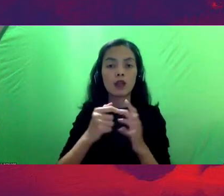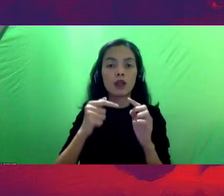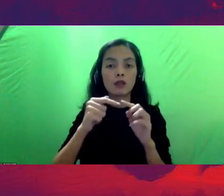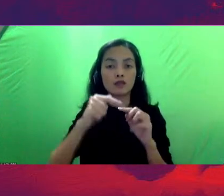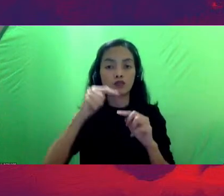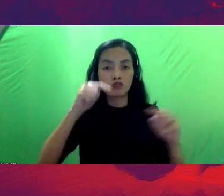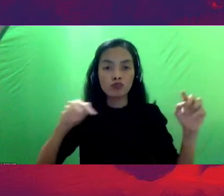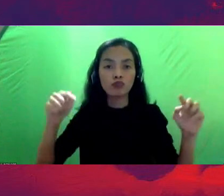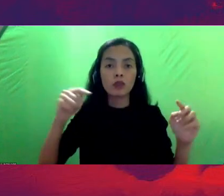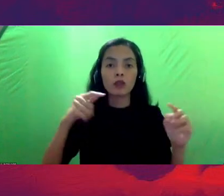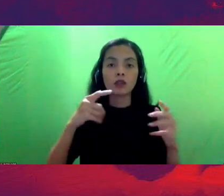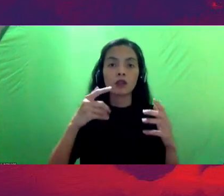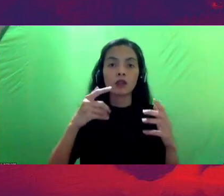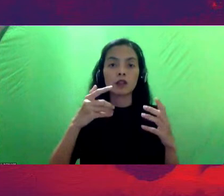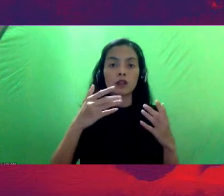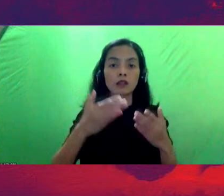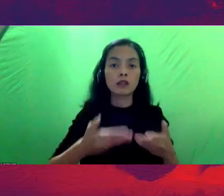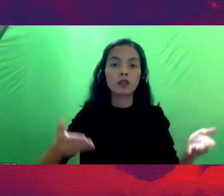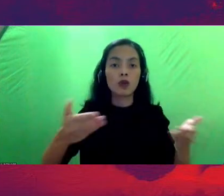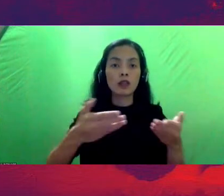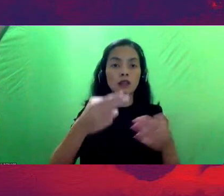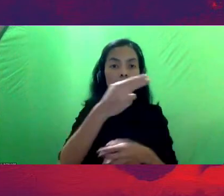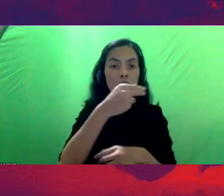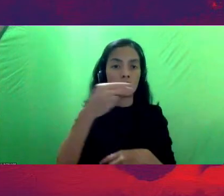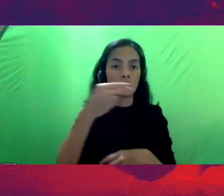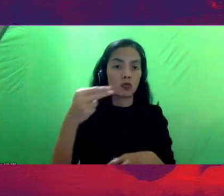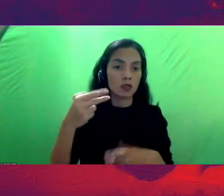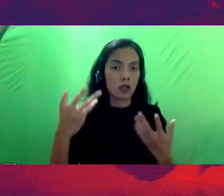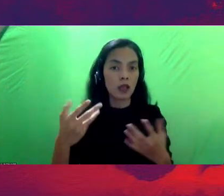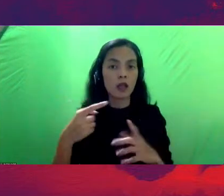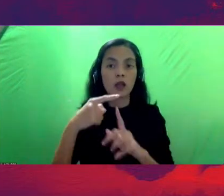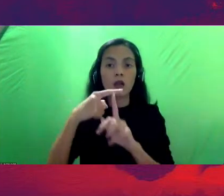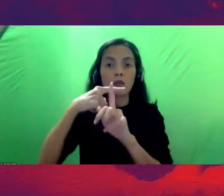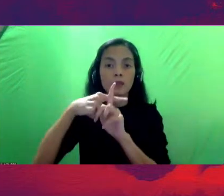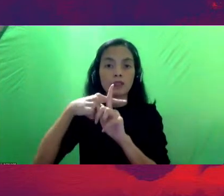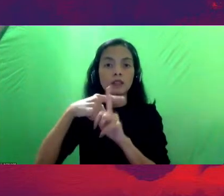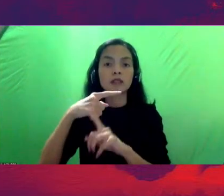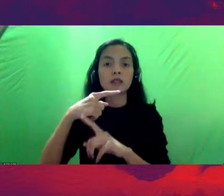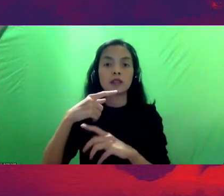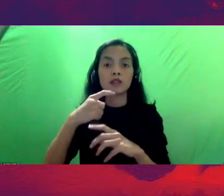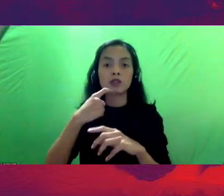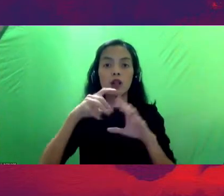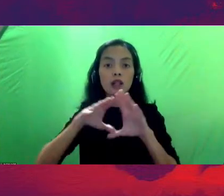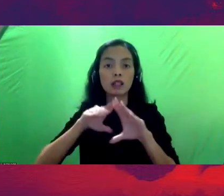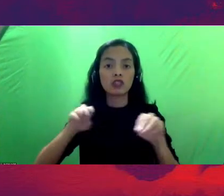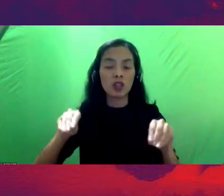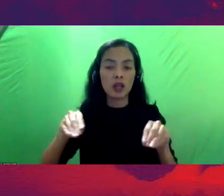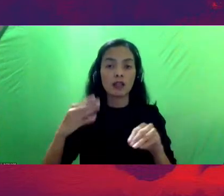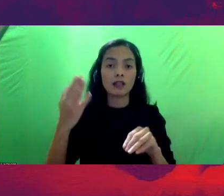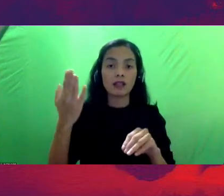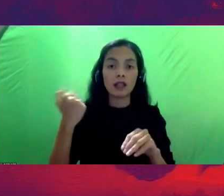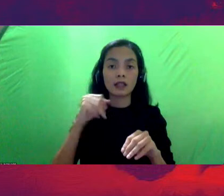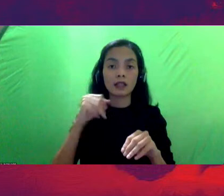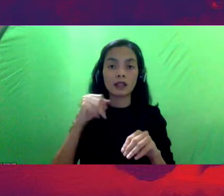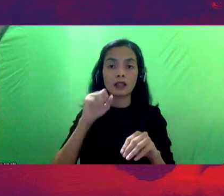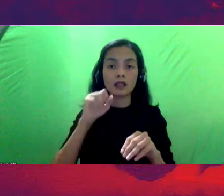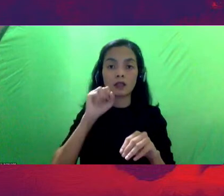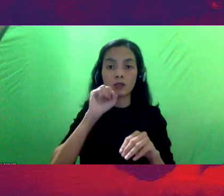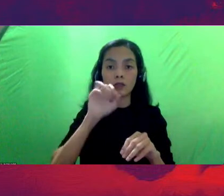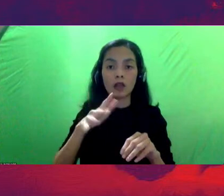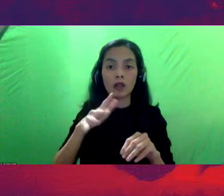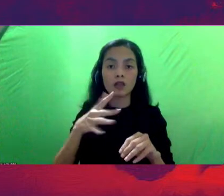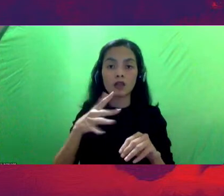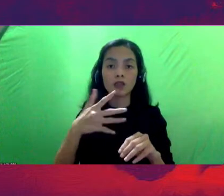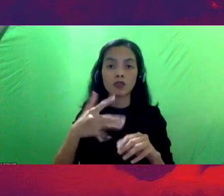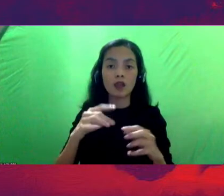for in the case of Indonesia, and employment was mentioned as something that is relevant, and